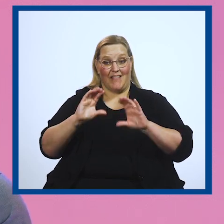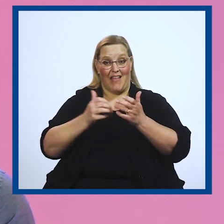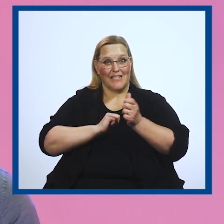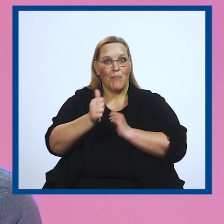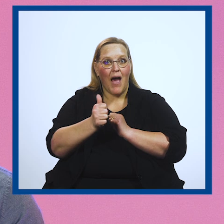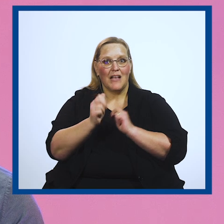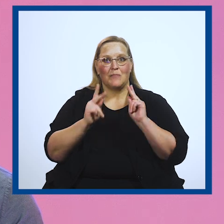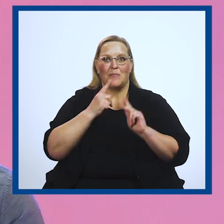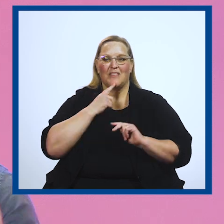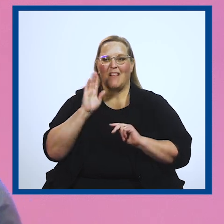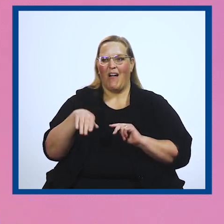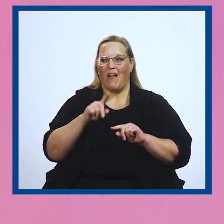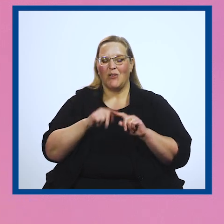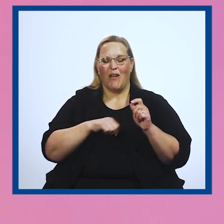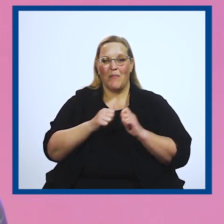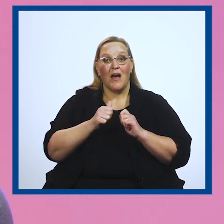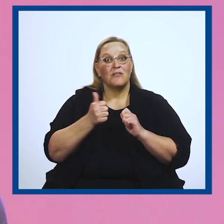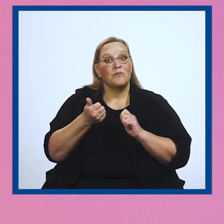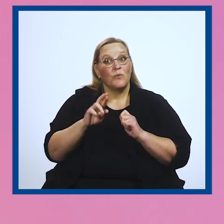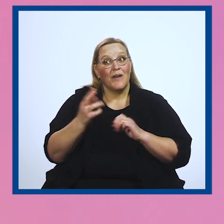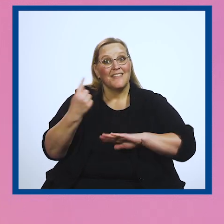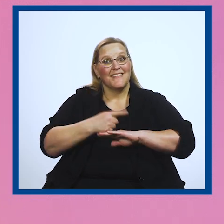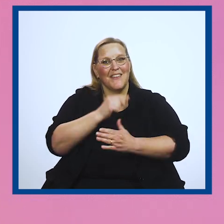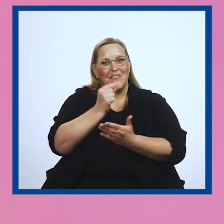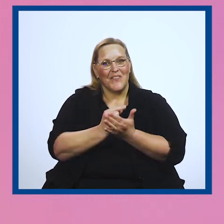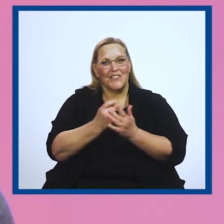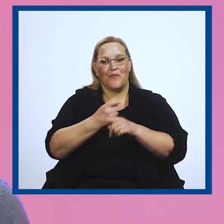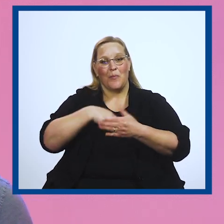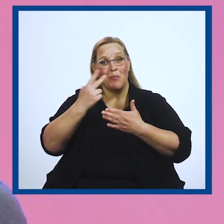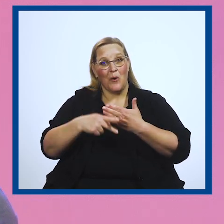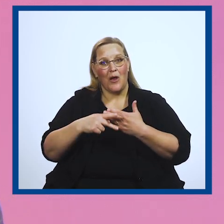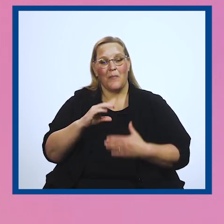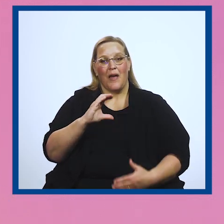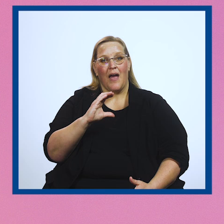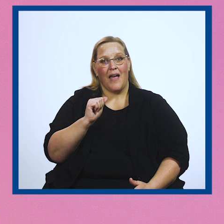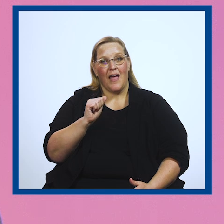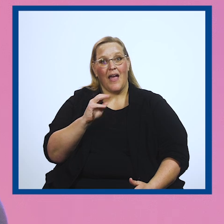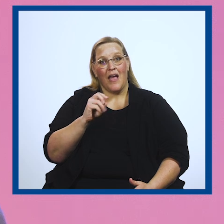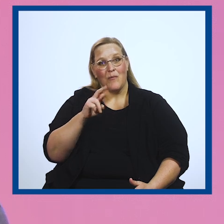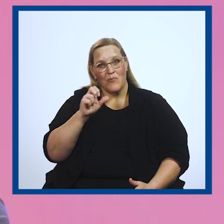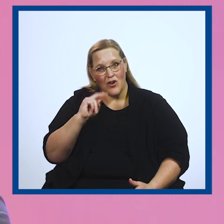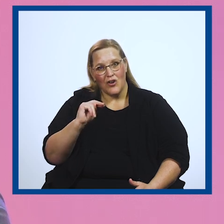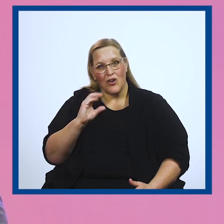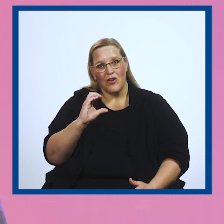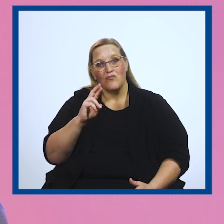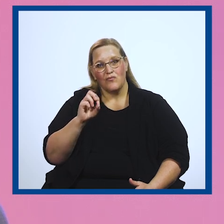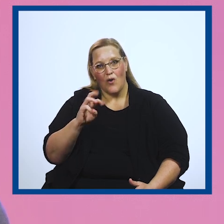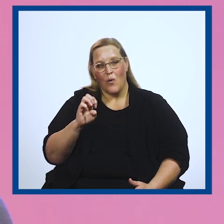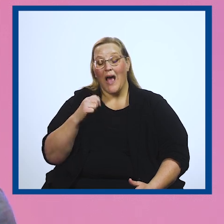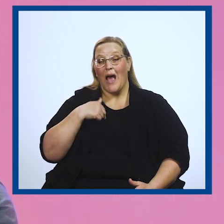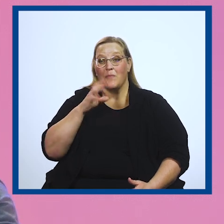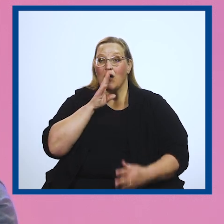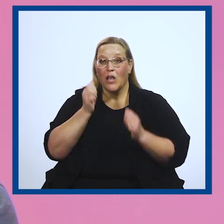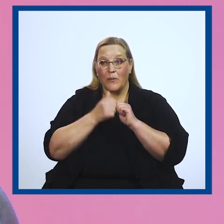no one said you could pass, or the day you graduated from that program? Cameron Crowe, I'm talking to you right now. It's Pastor Kurt. I want to talk directly to